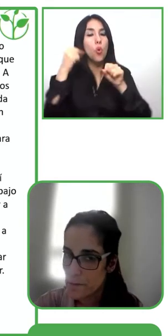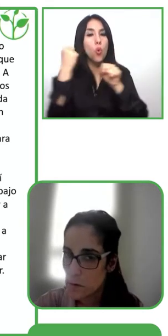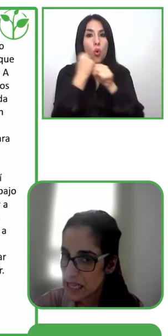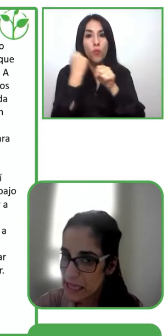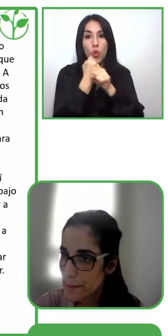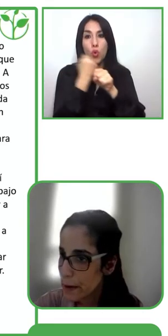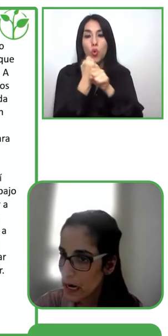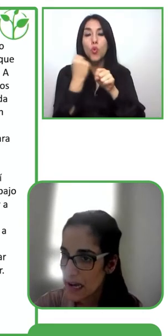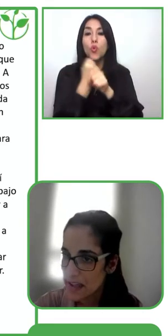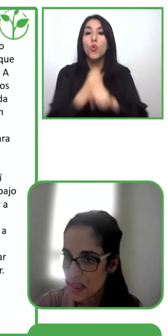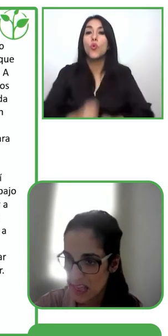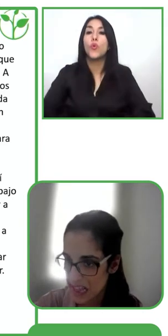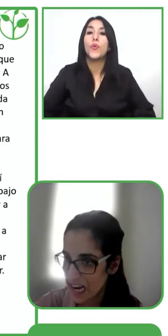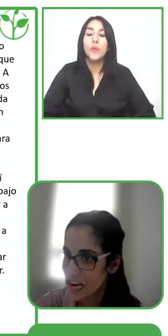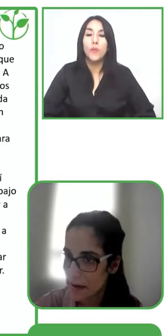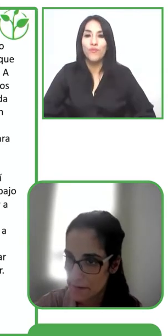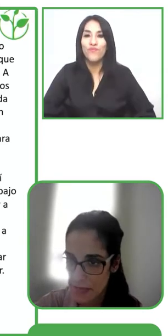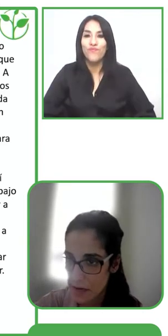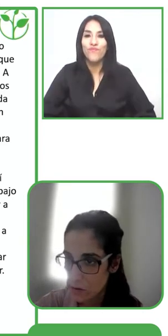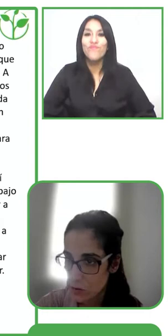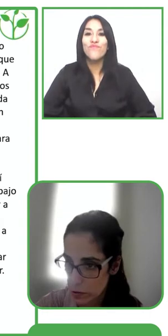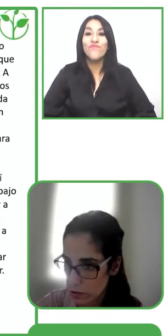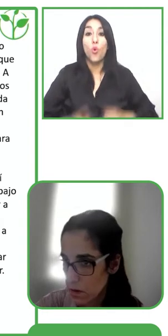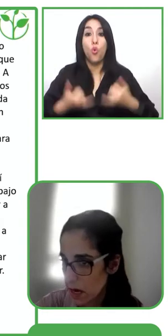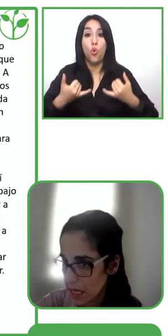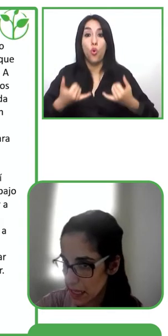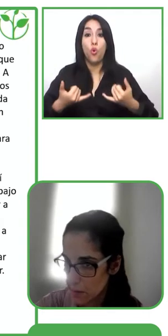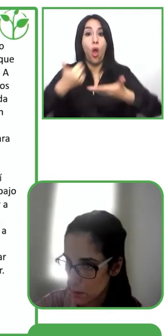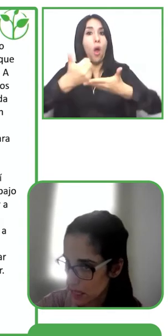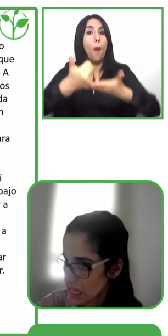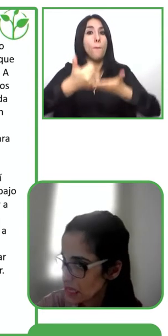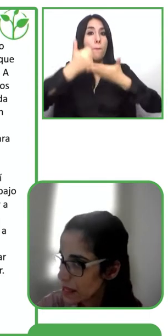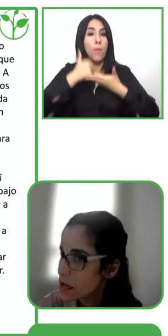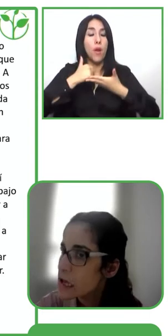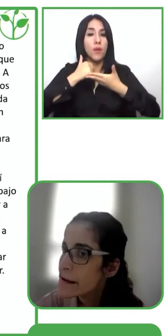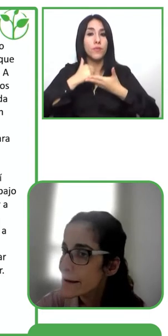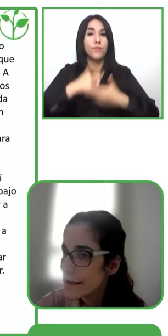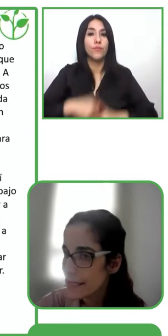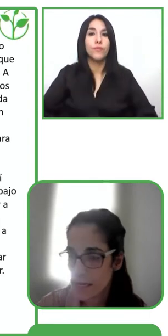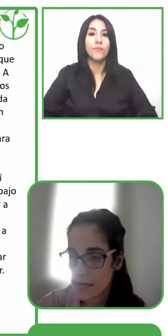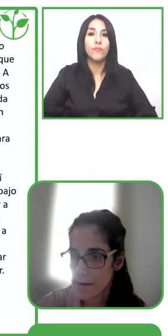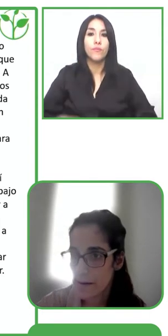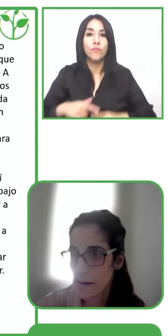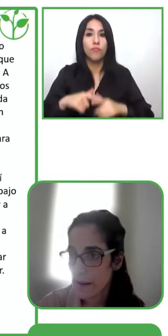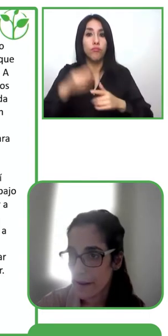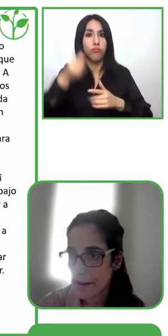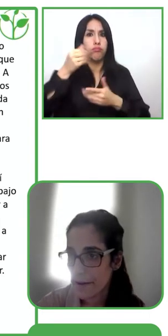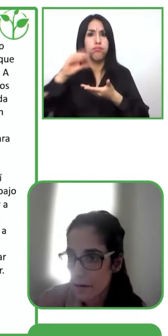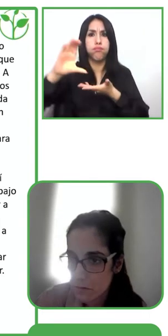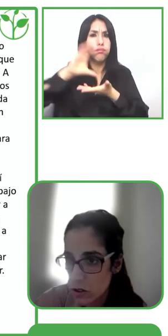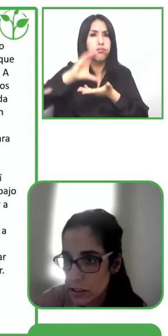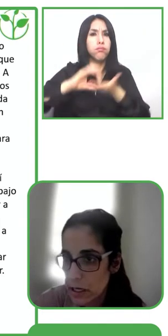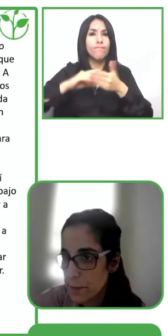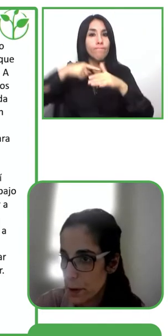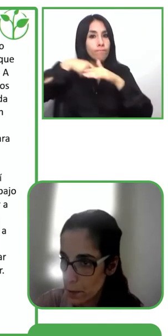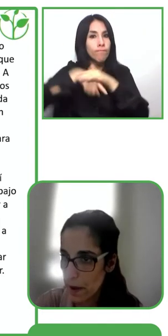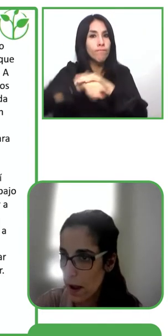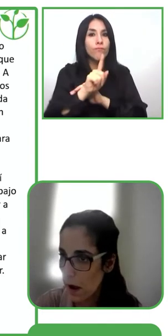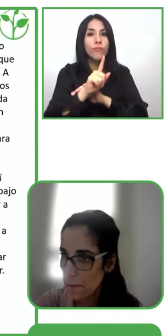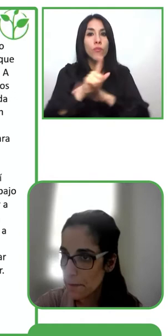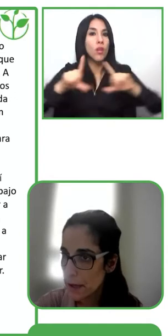for these people, this job is important because it serves as a bridge to access autonomous and independent life